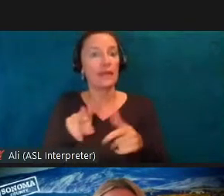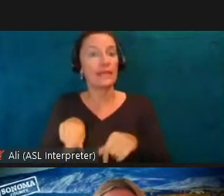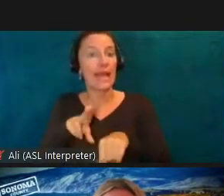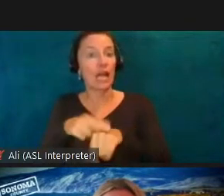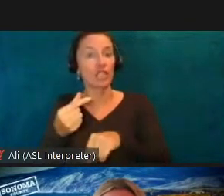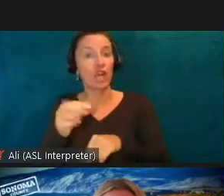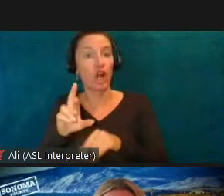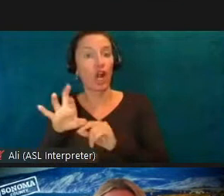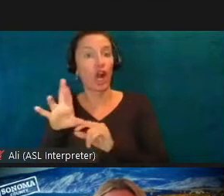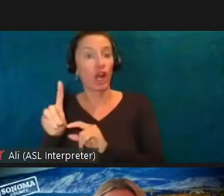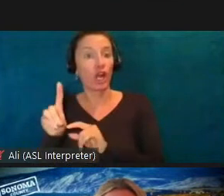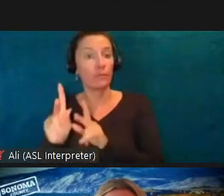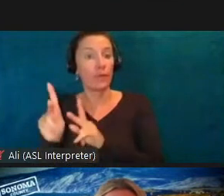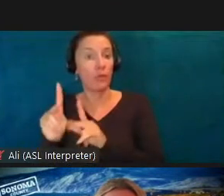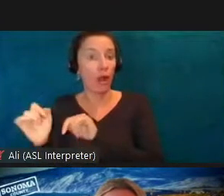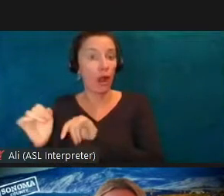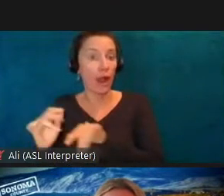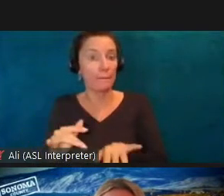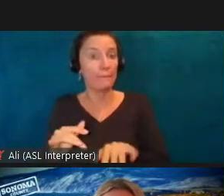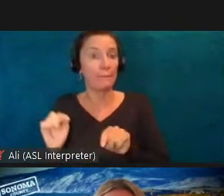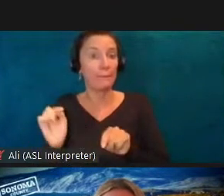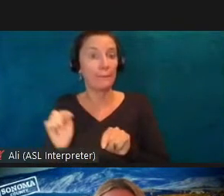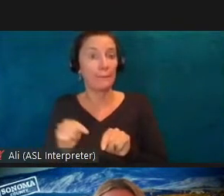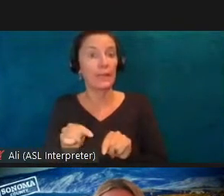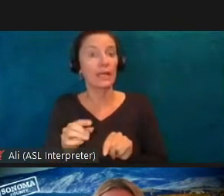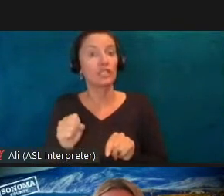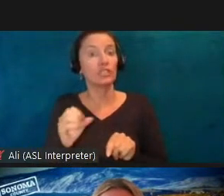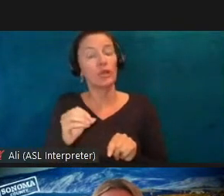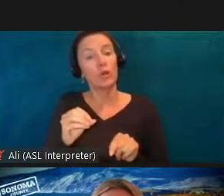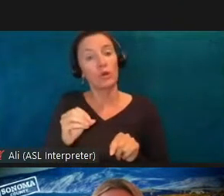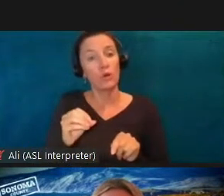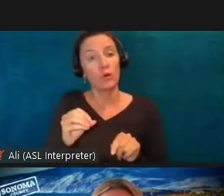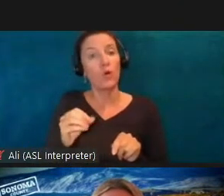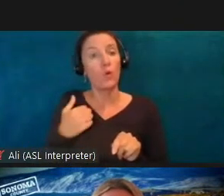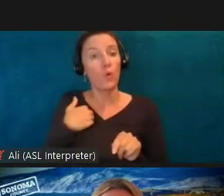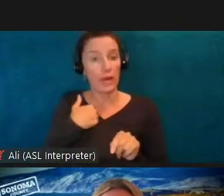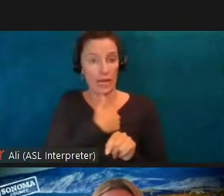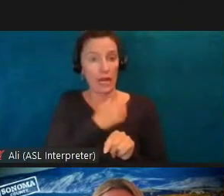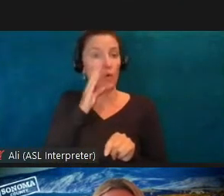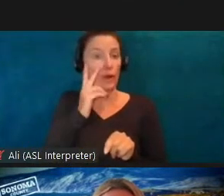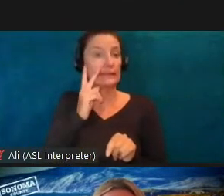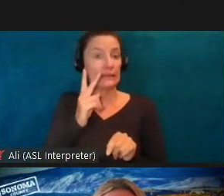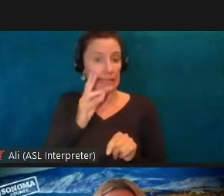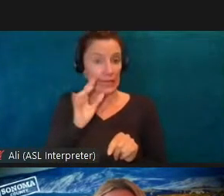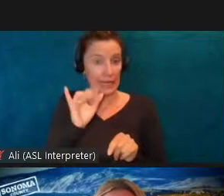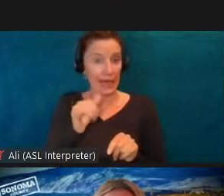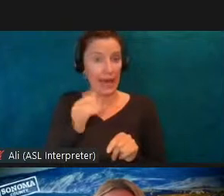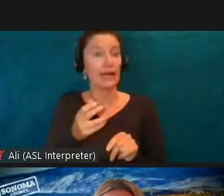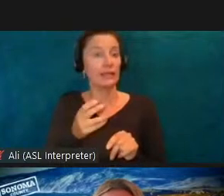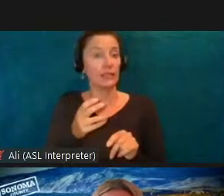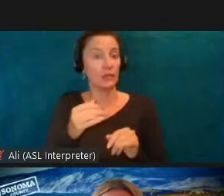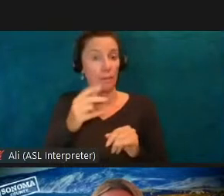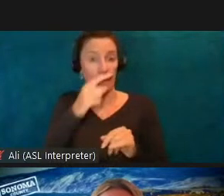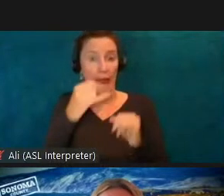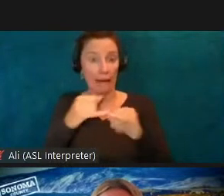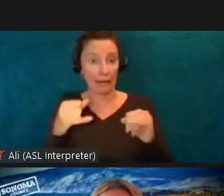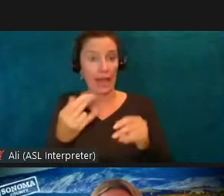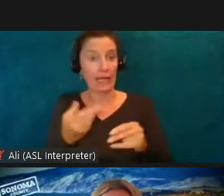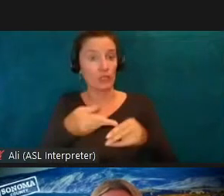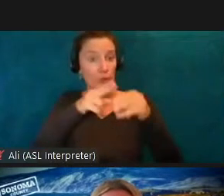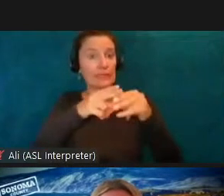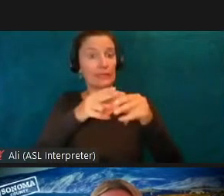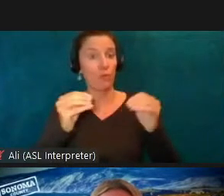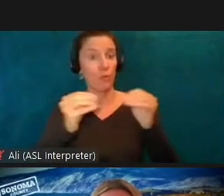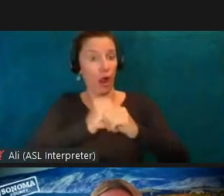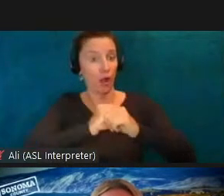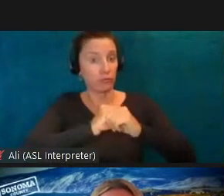coming in. So we're going to start to see that change and that percentage containment go up. But due to these heavy